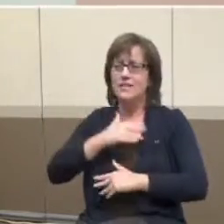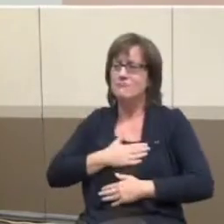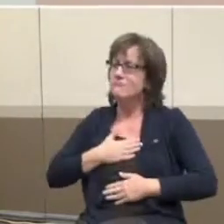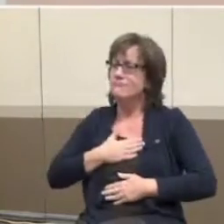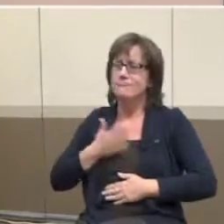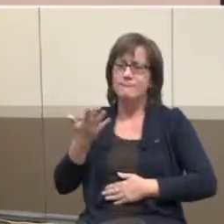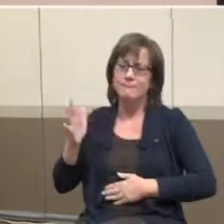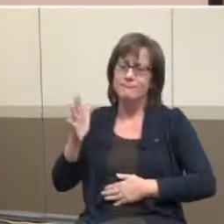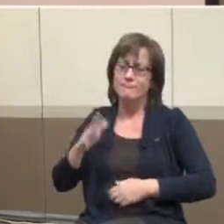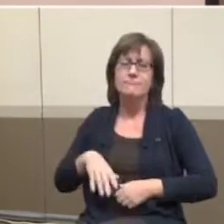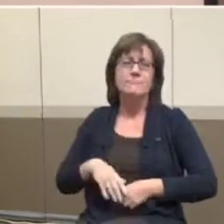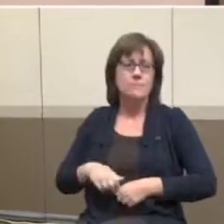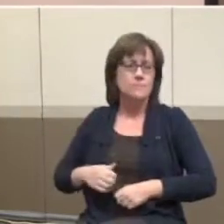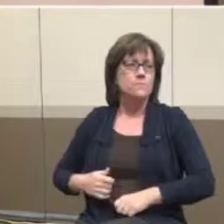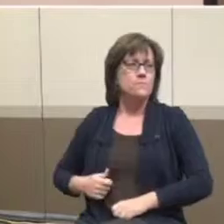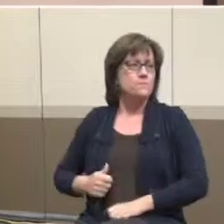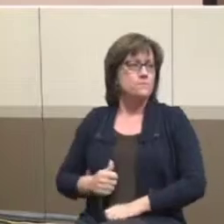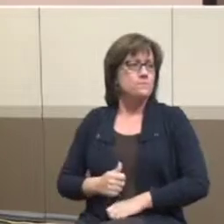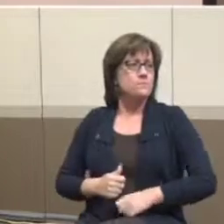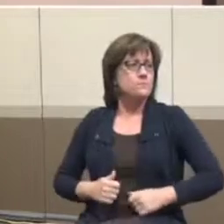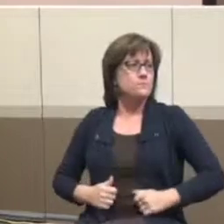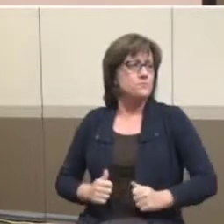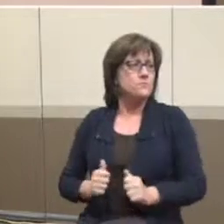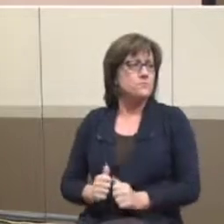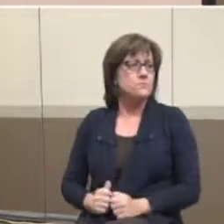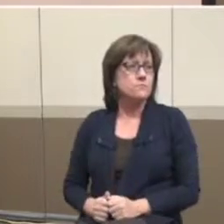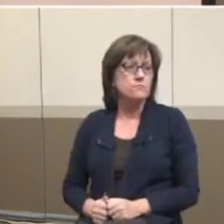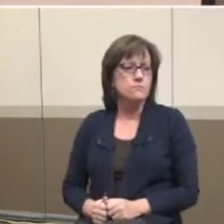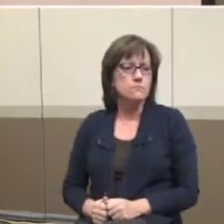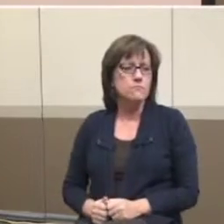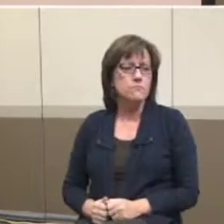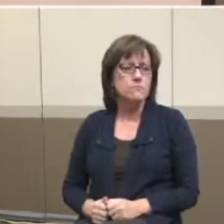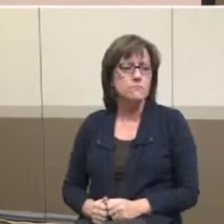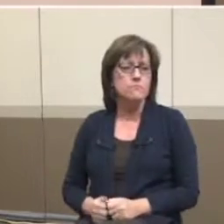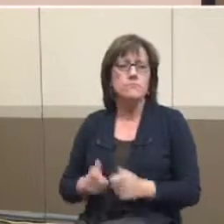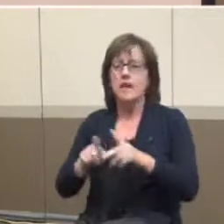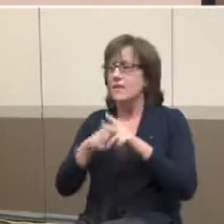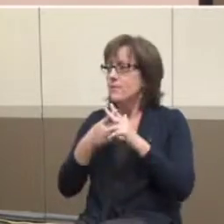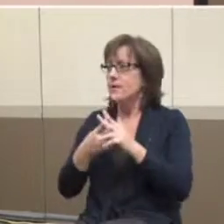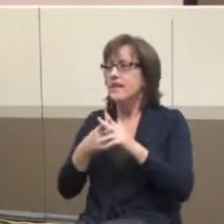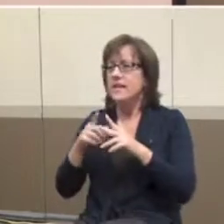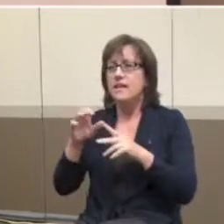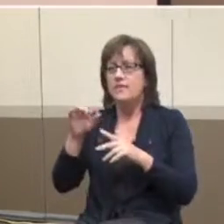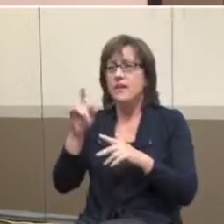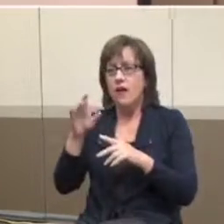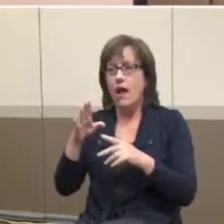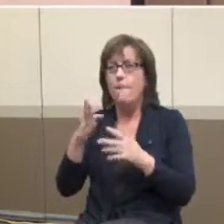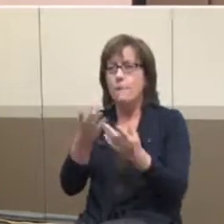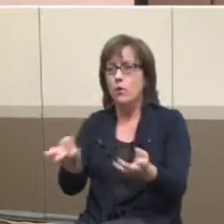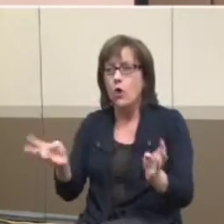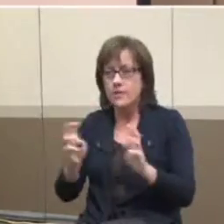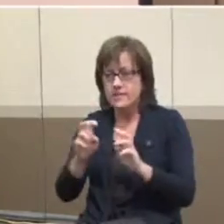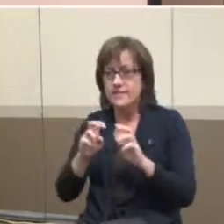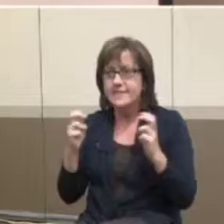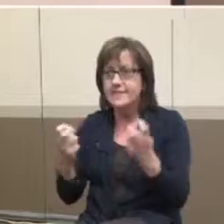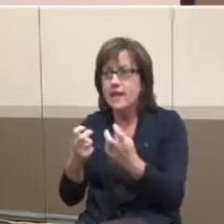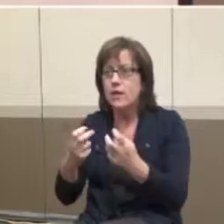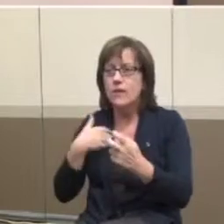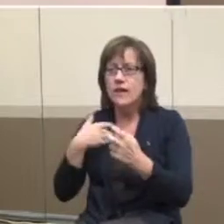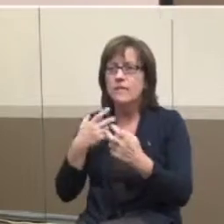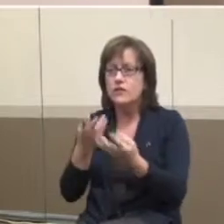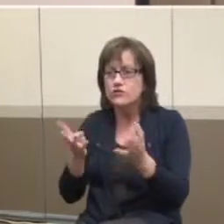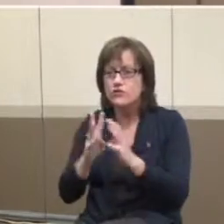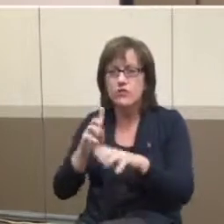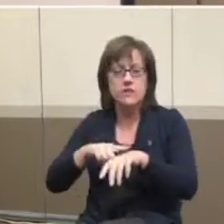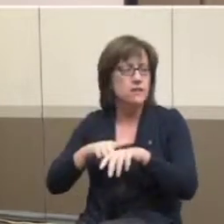We sort of, at the beginning of our drum club, we always sit down, we have circle time, and then we talk about